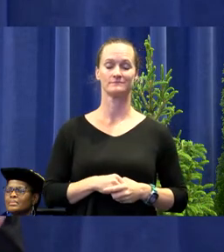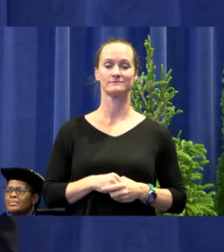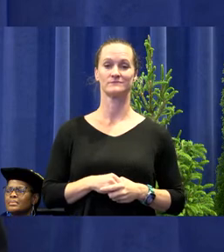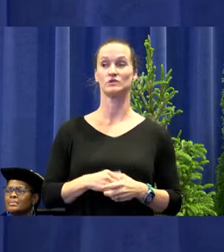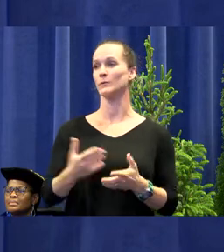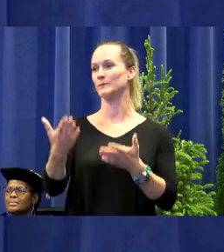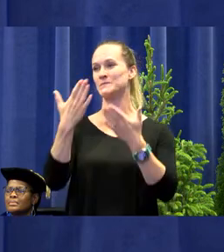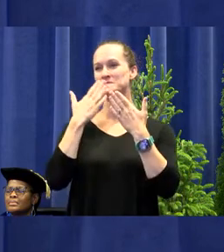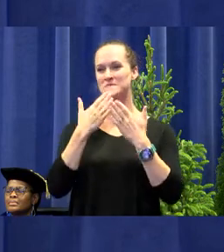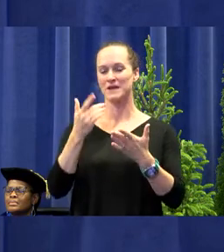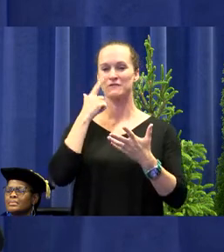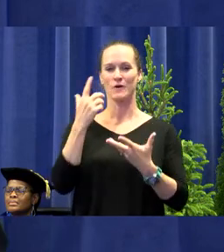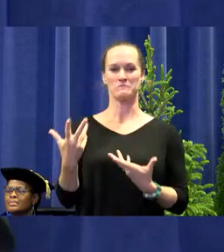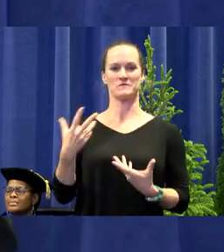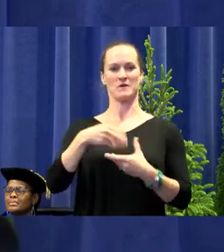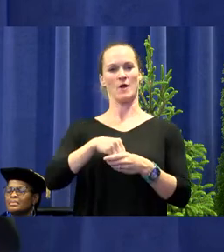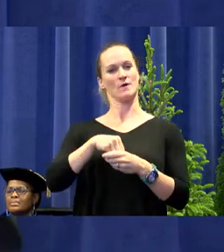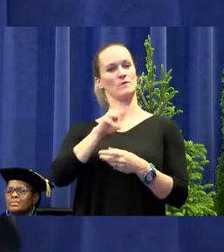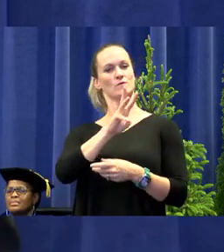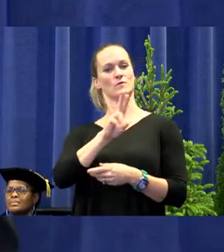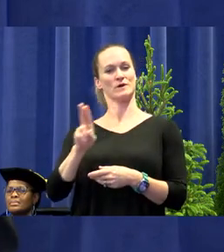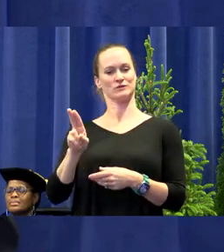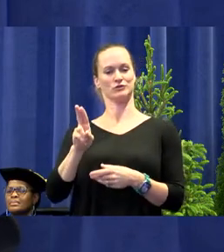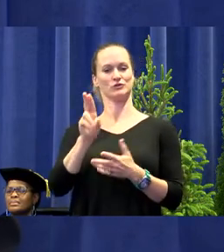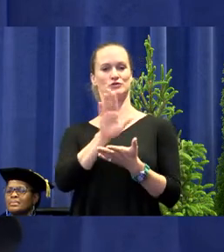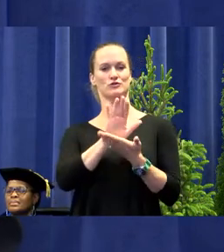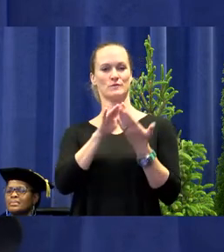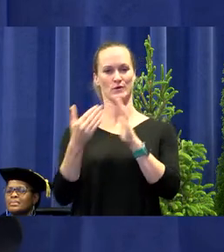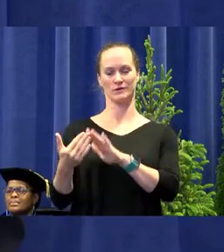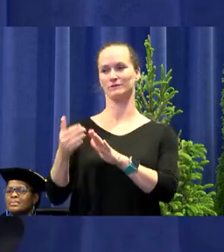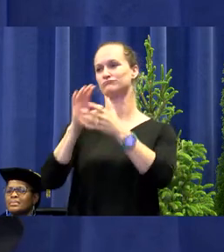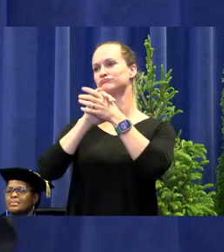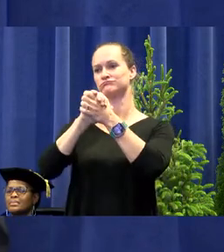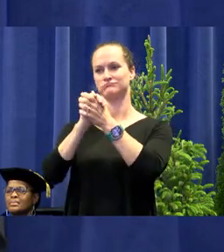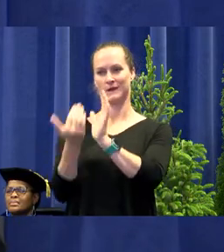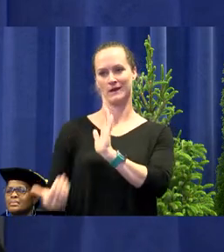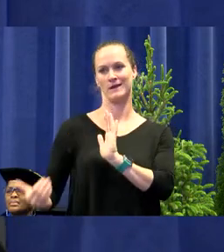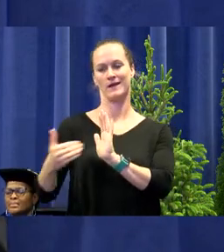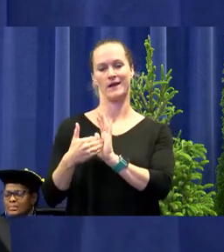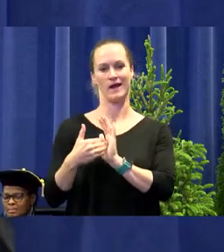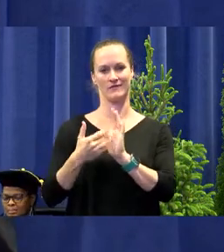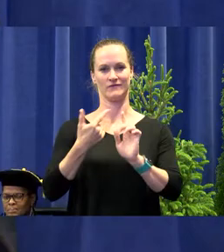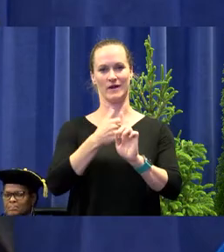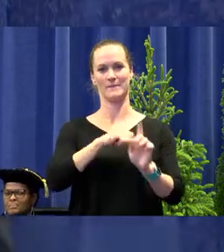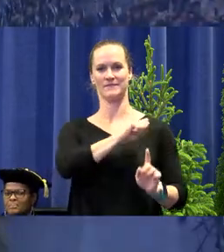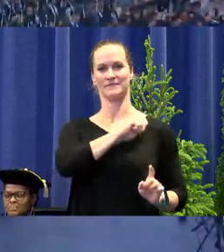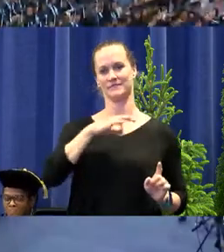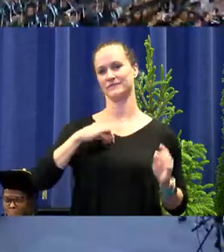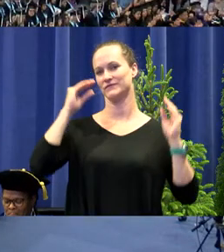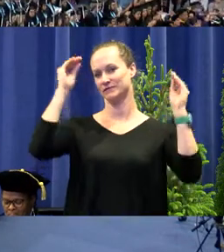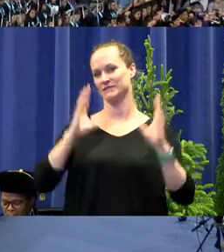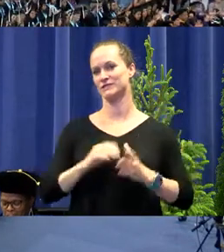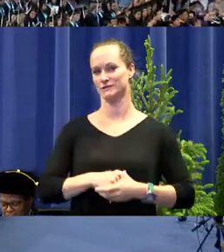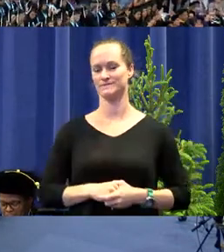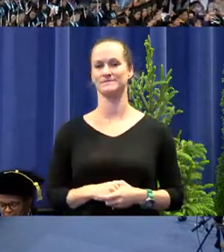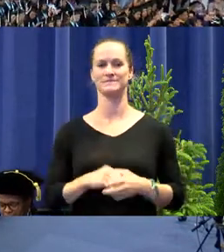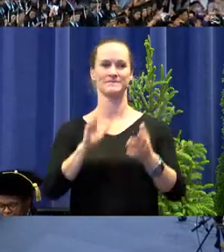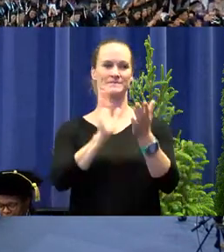So thank you for being part of the Western community, and congratulations again on behalf of the faculty. Thank you.